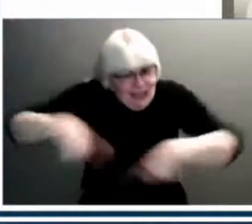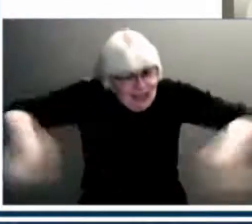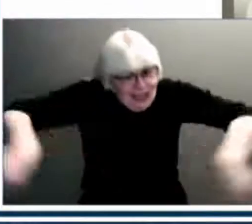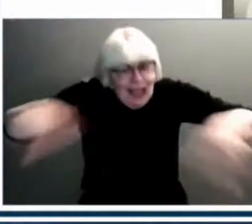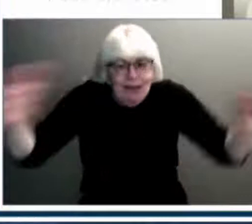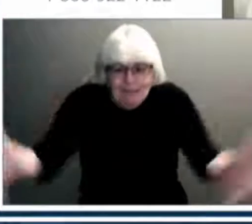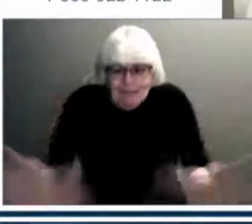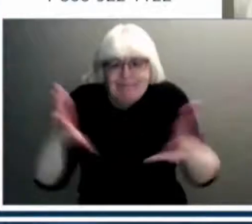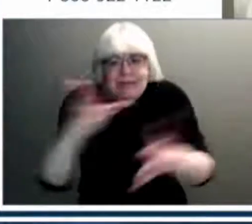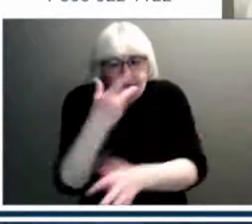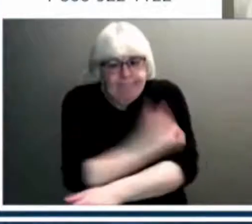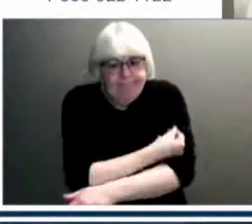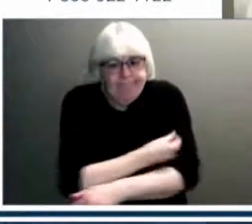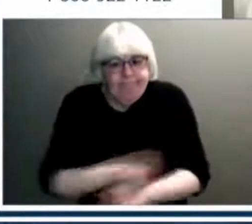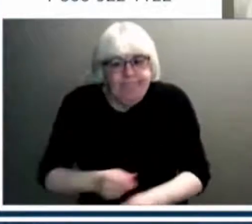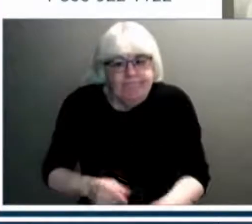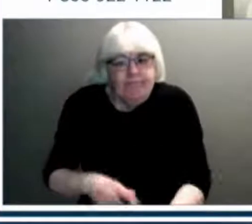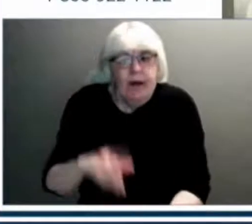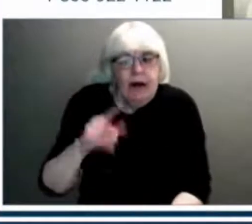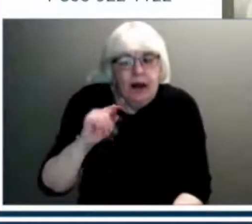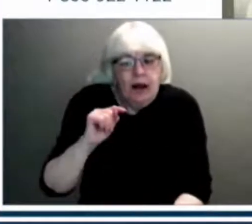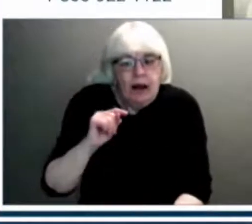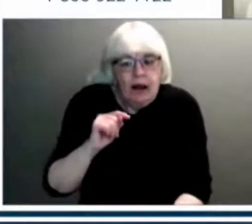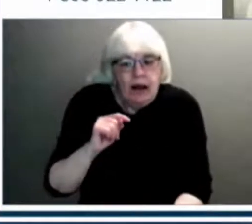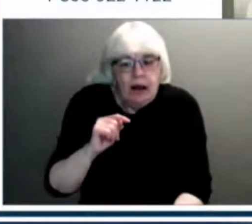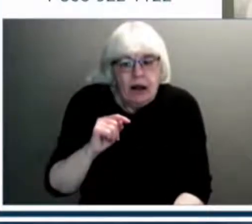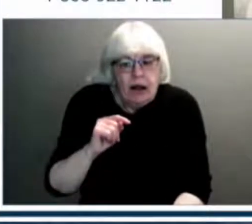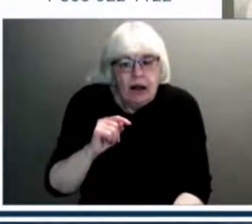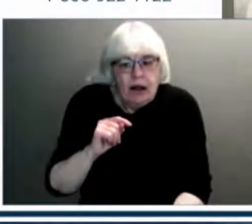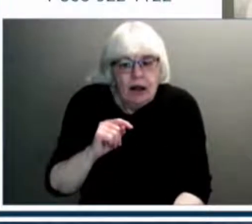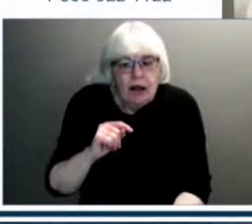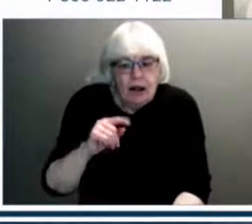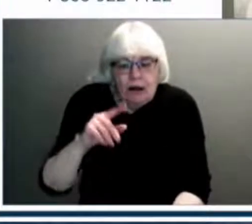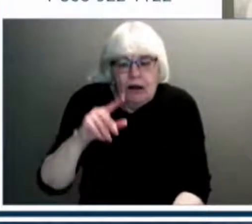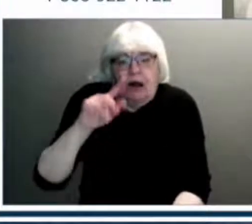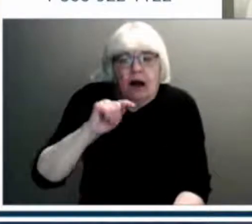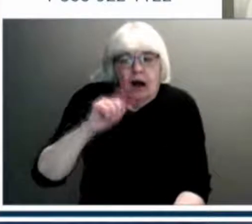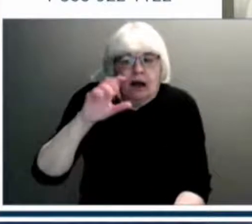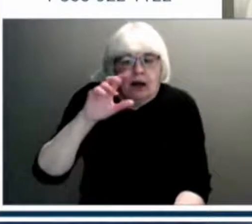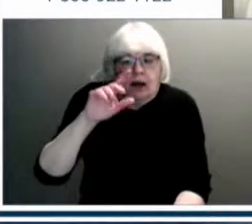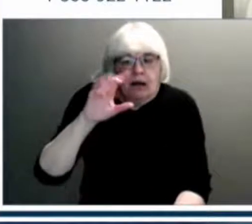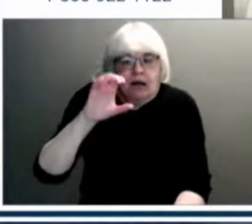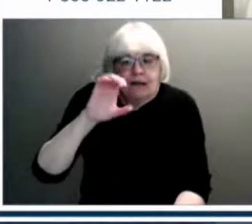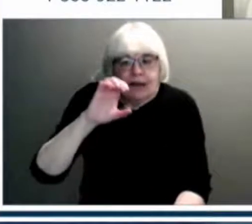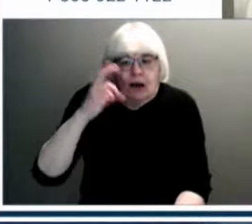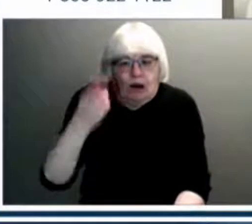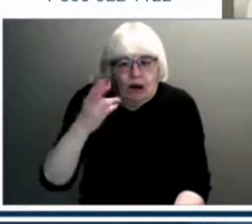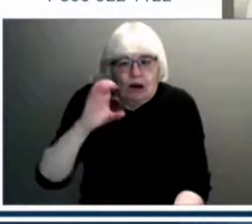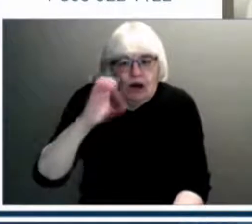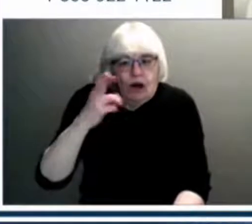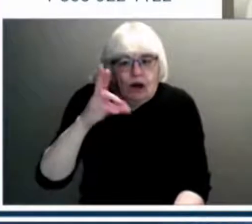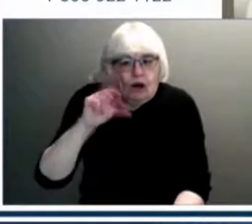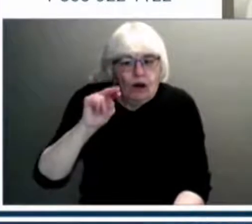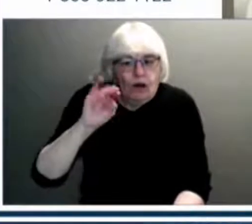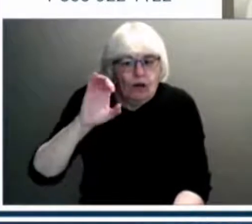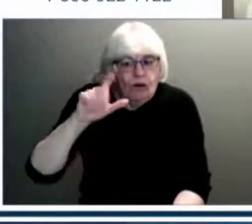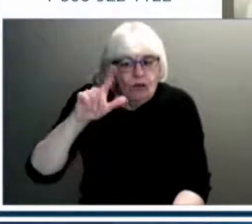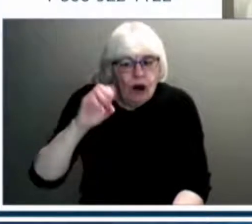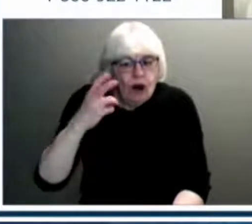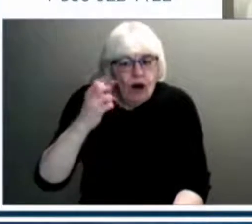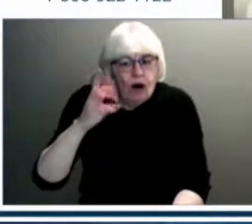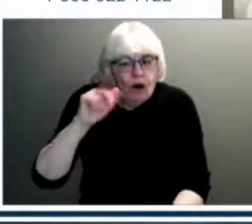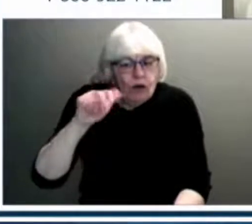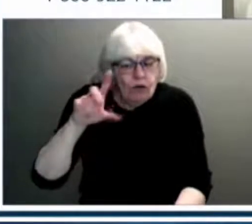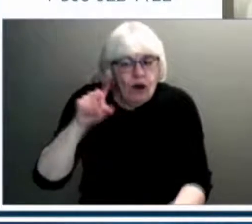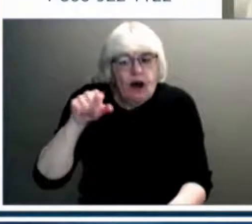serious situation we've ever faced in the pandemic, as Dr. Strang just said, the question remains why we're reopening